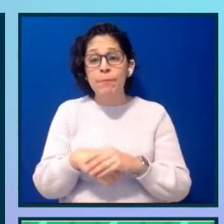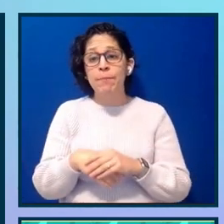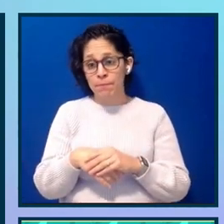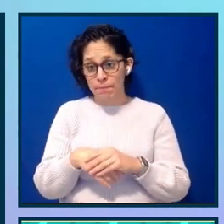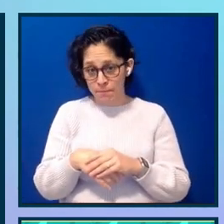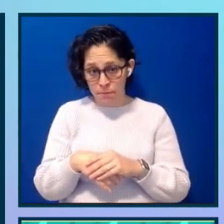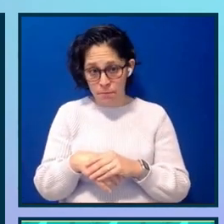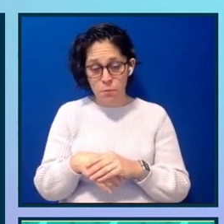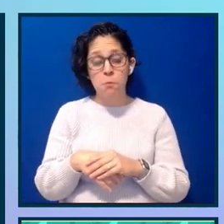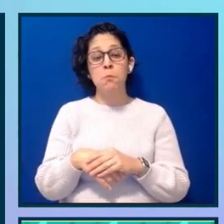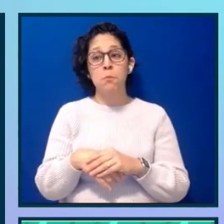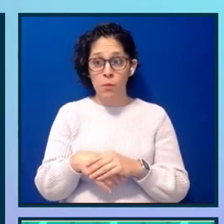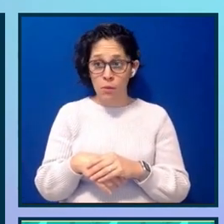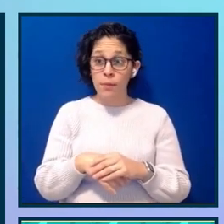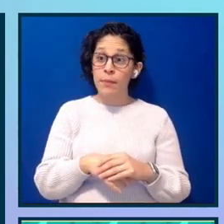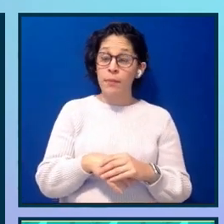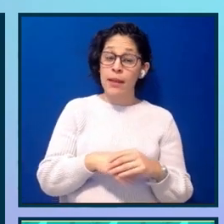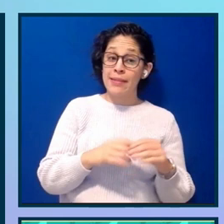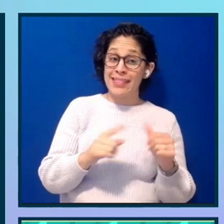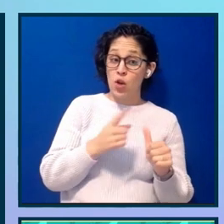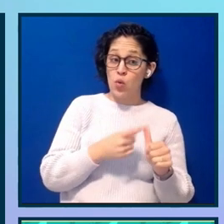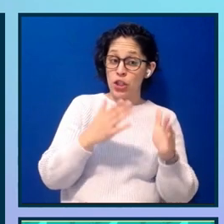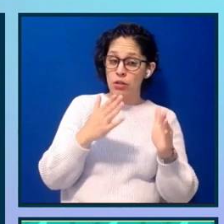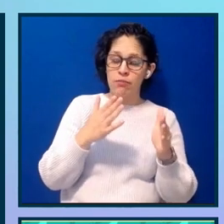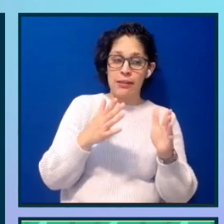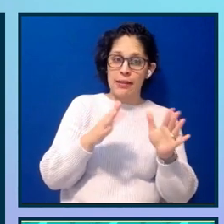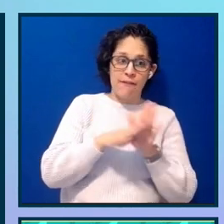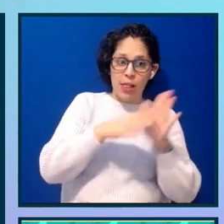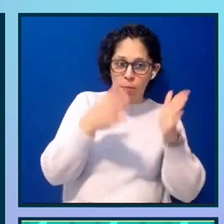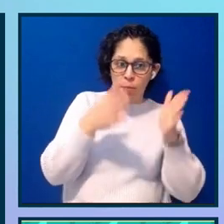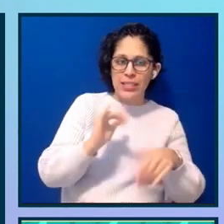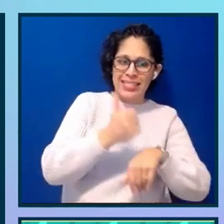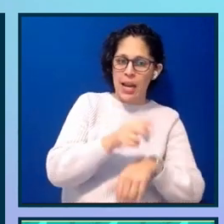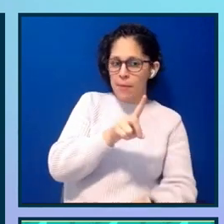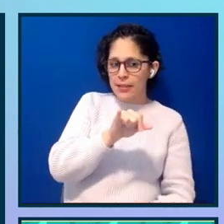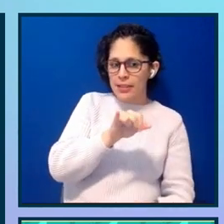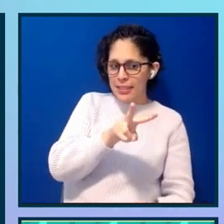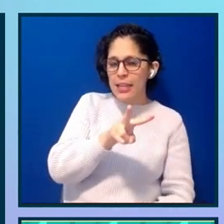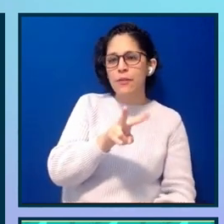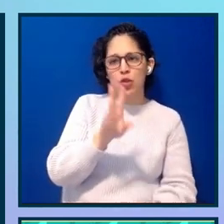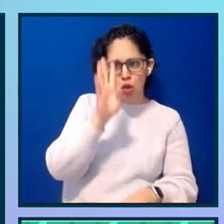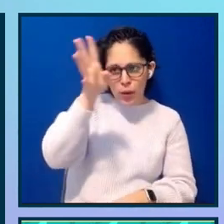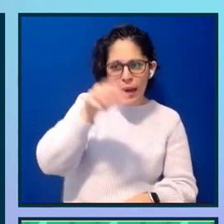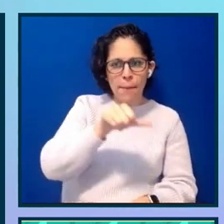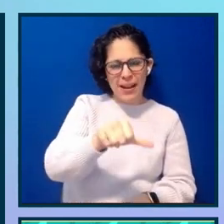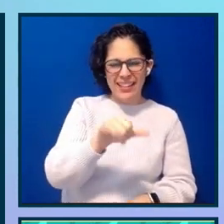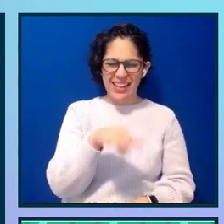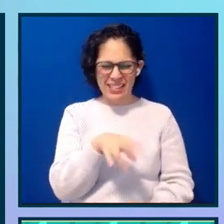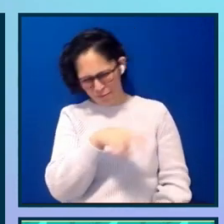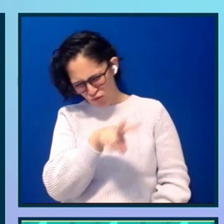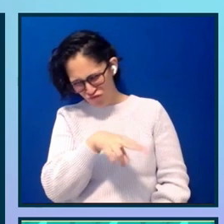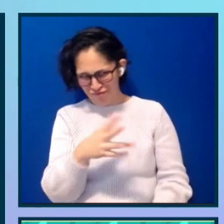So the original developers used a div to create a button, which I found questionable, but to each their